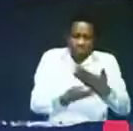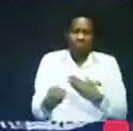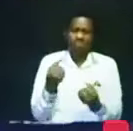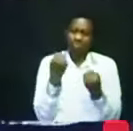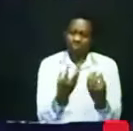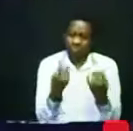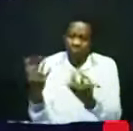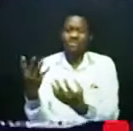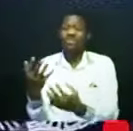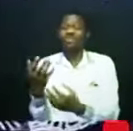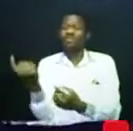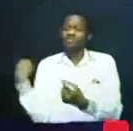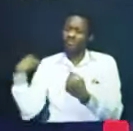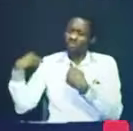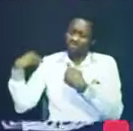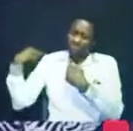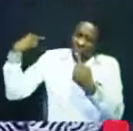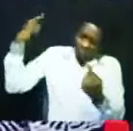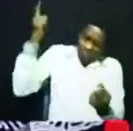And